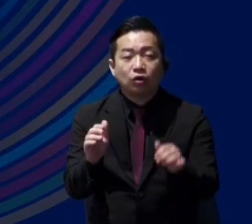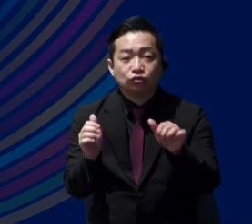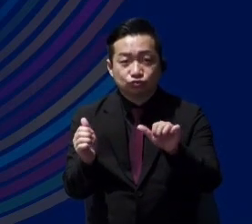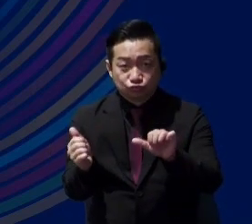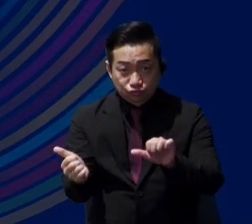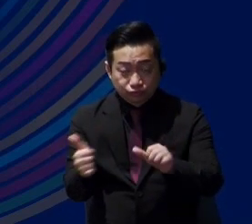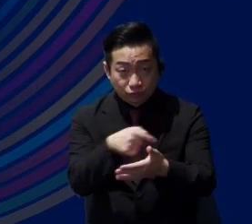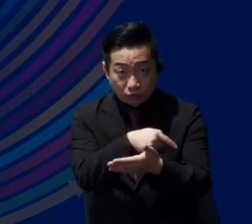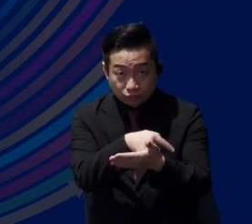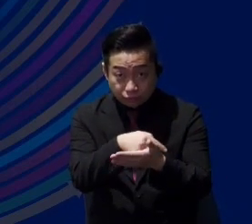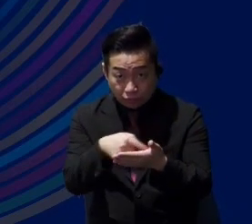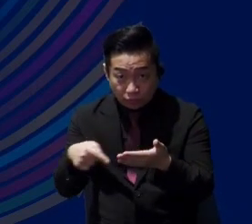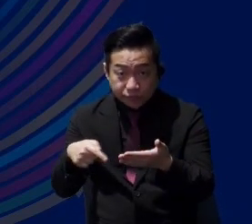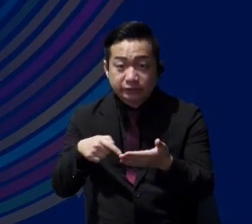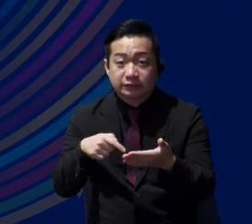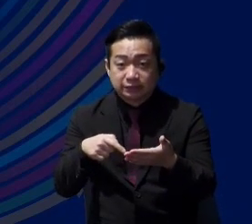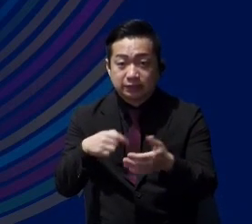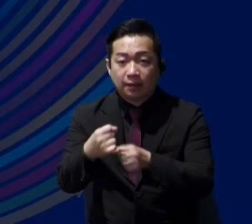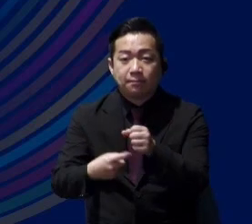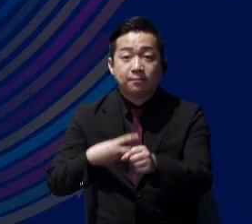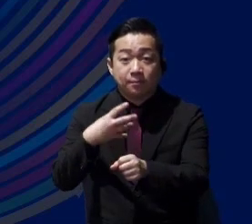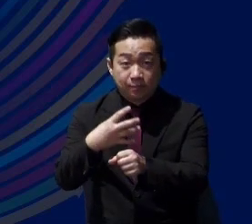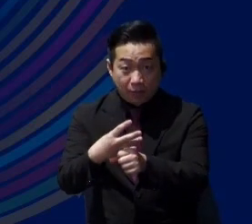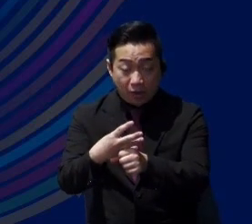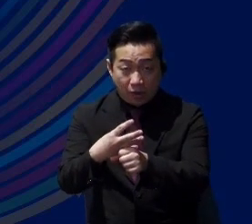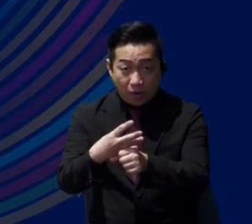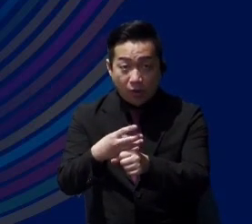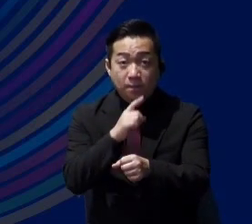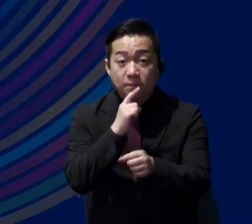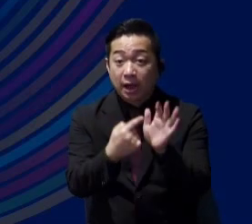that lose your life expectancy, your